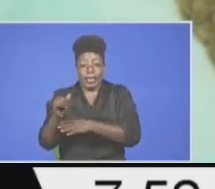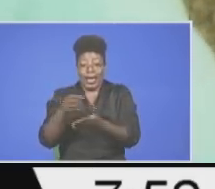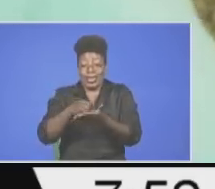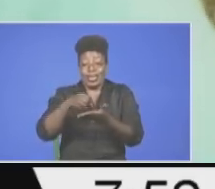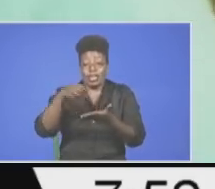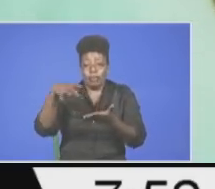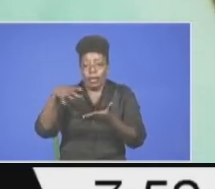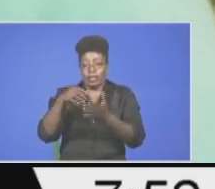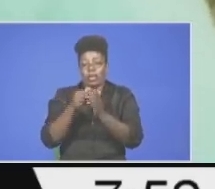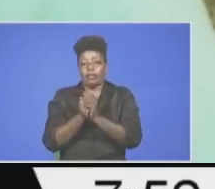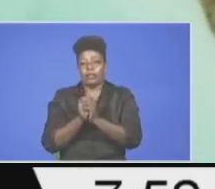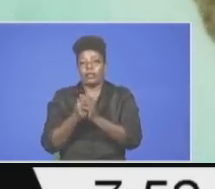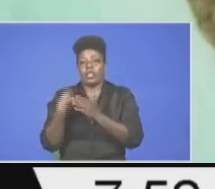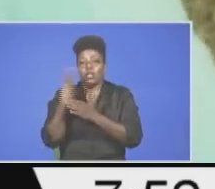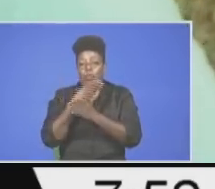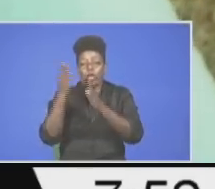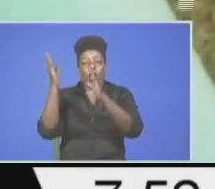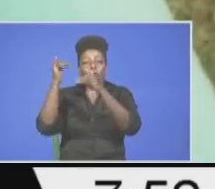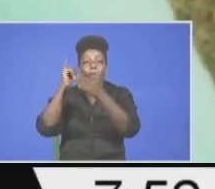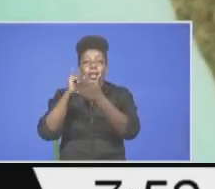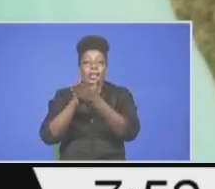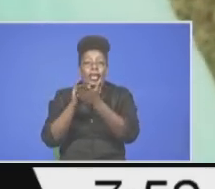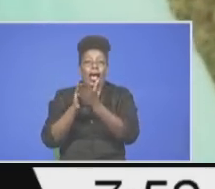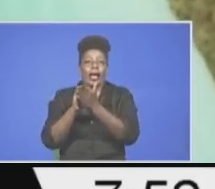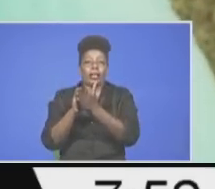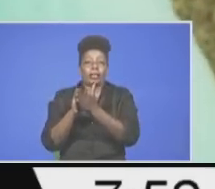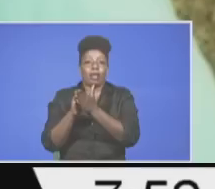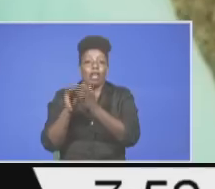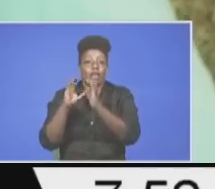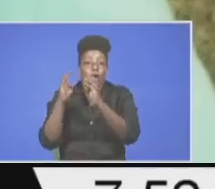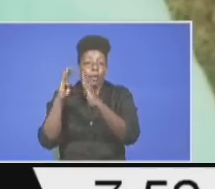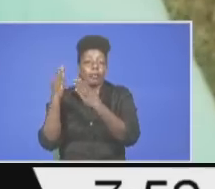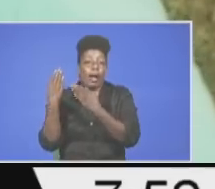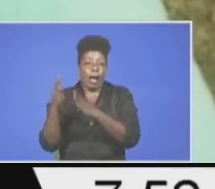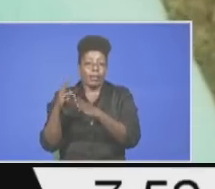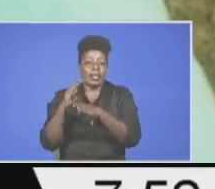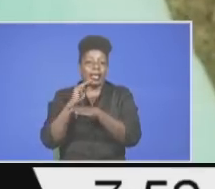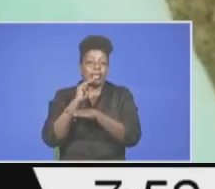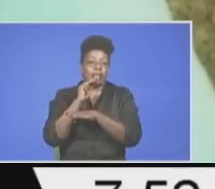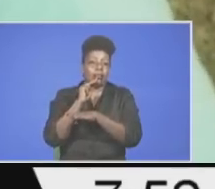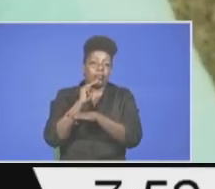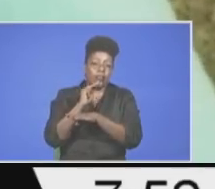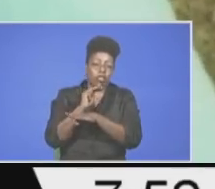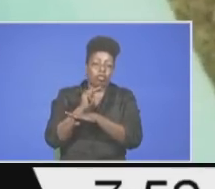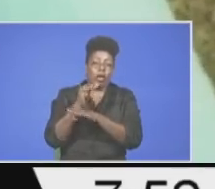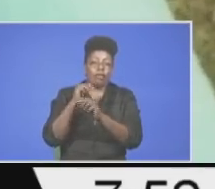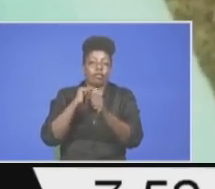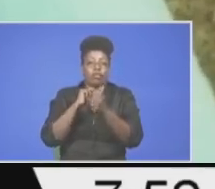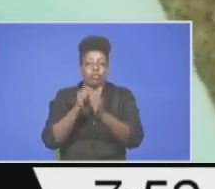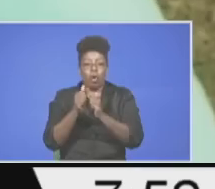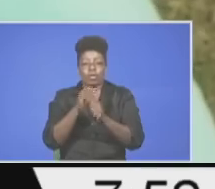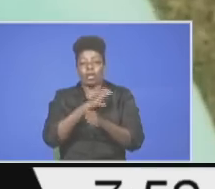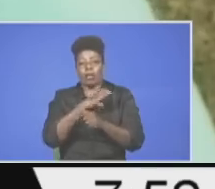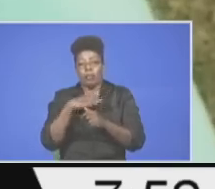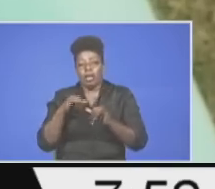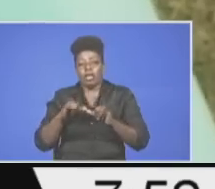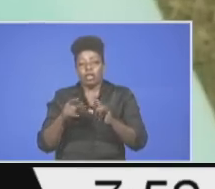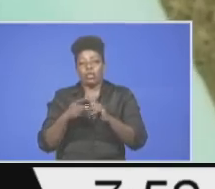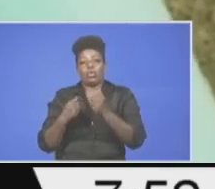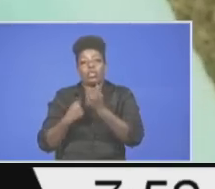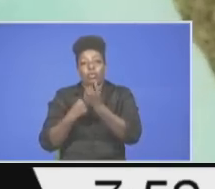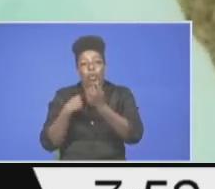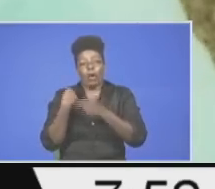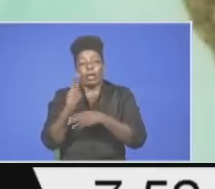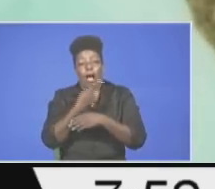So we're hoping that Corporate Bahamas and the Ministries of Sports and Bahamas Olympic Committee will continue to support